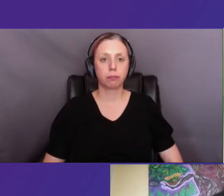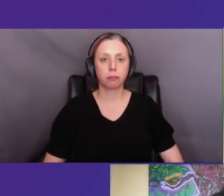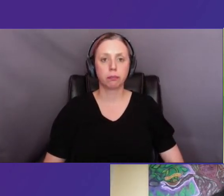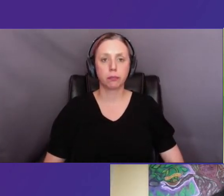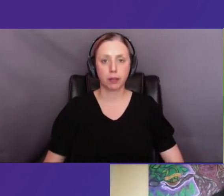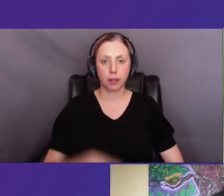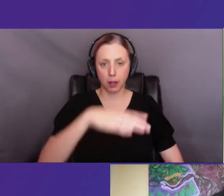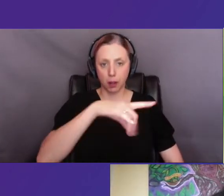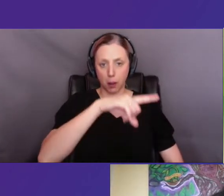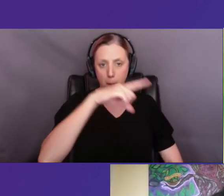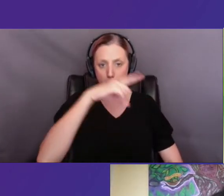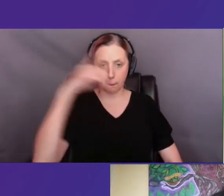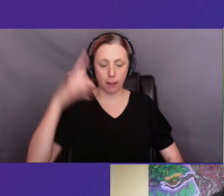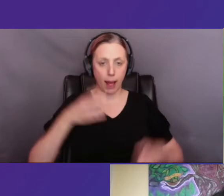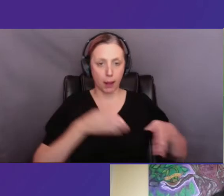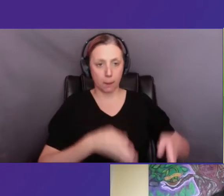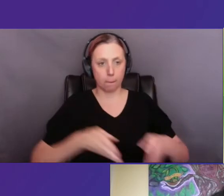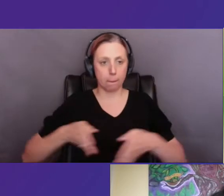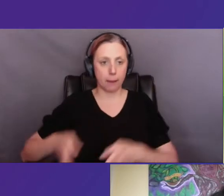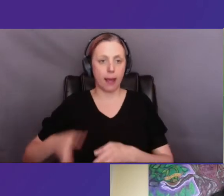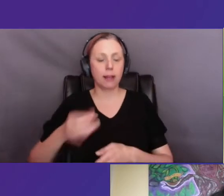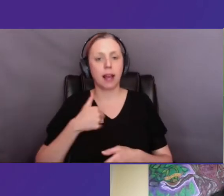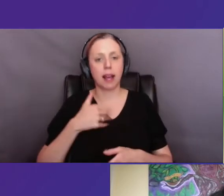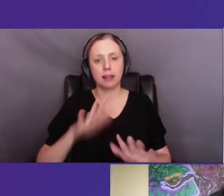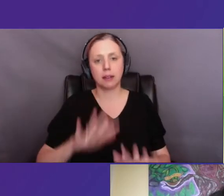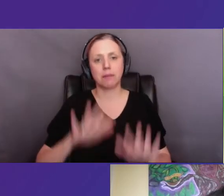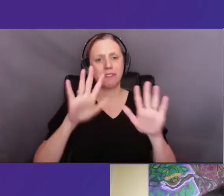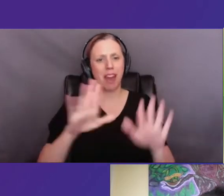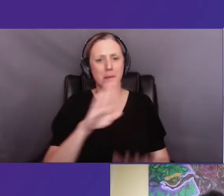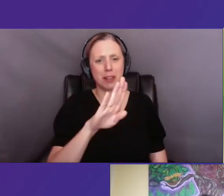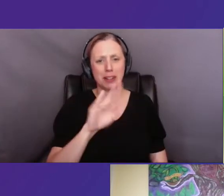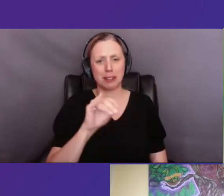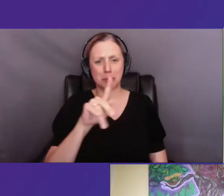black tapered pants and some fabulous boots.